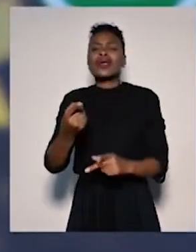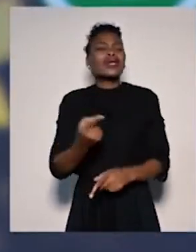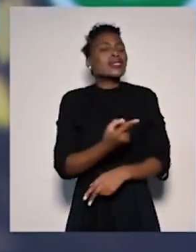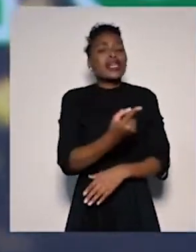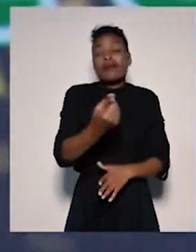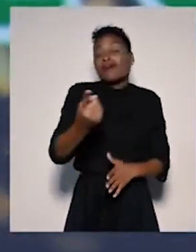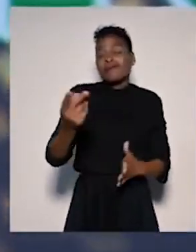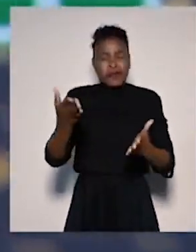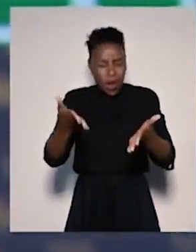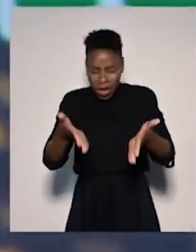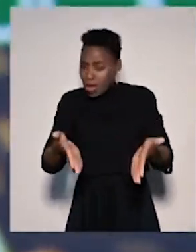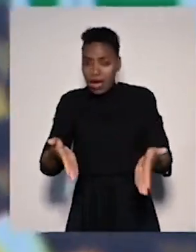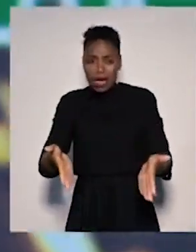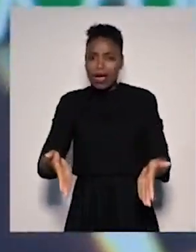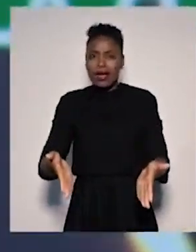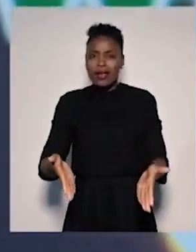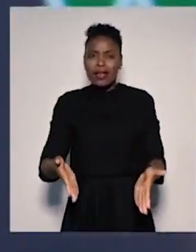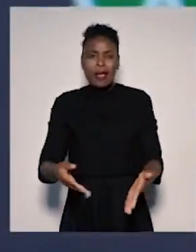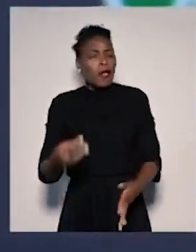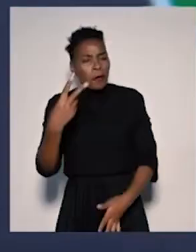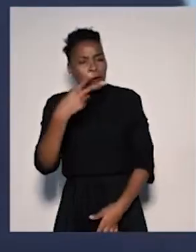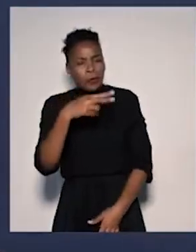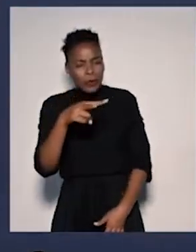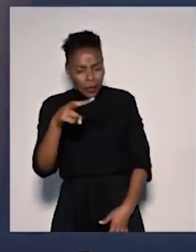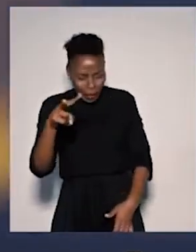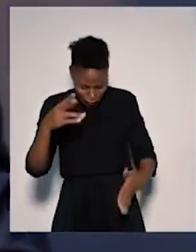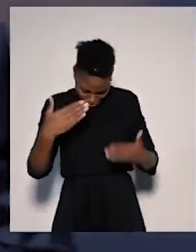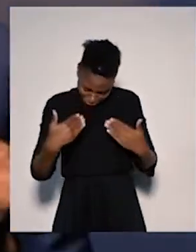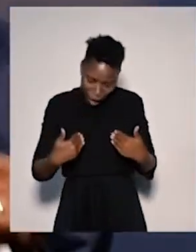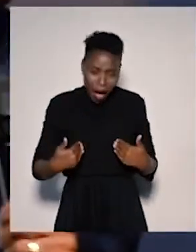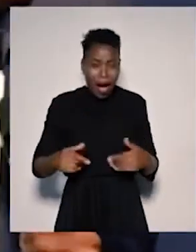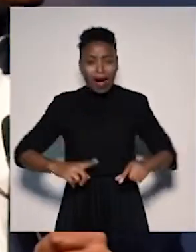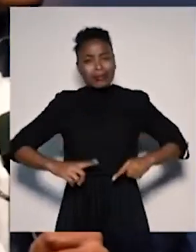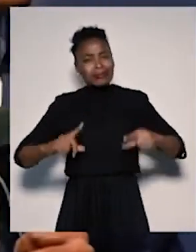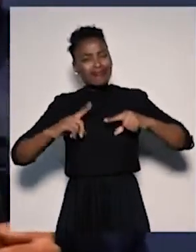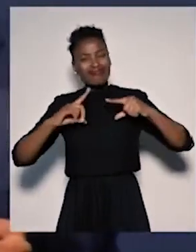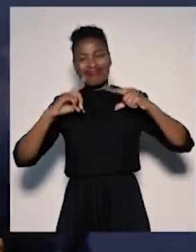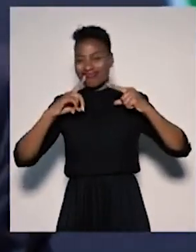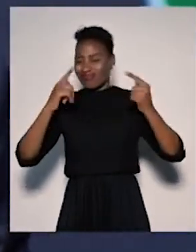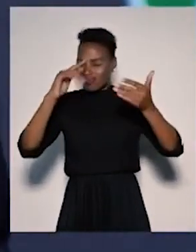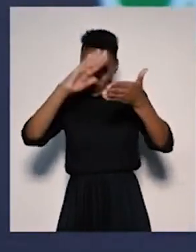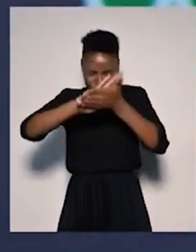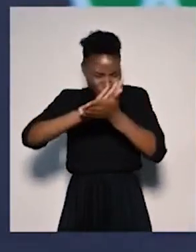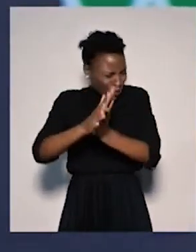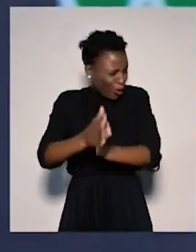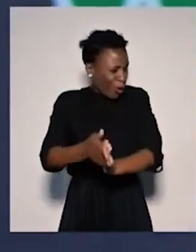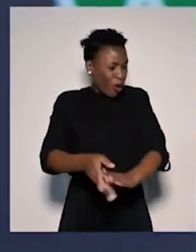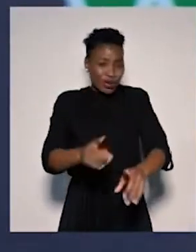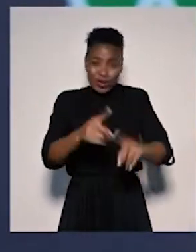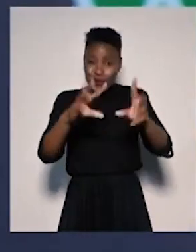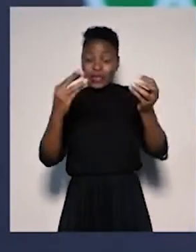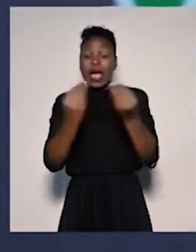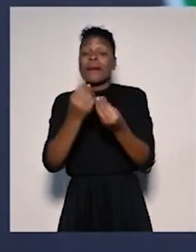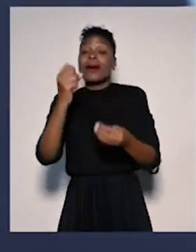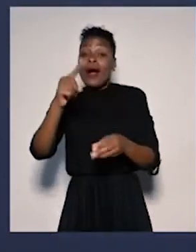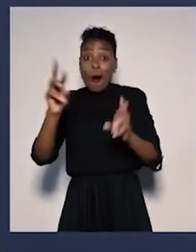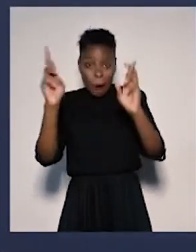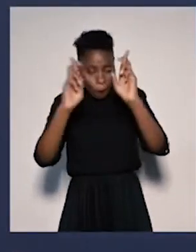are here. And you look at your life, it's been wrecked with all kinds of things. There's still hope for